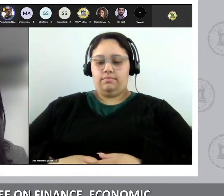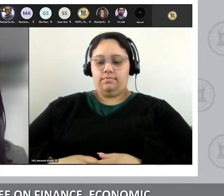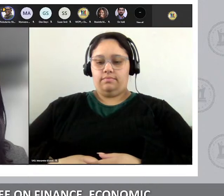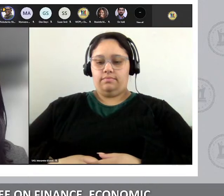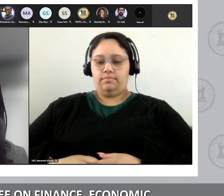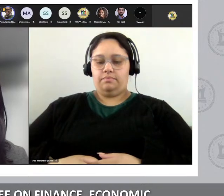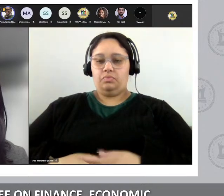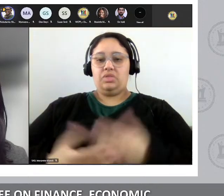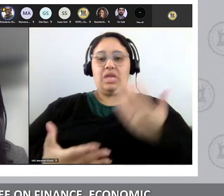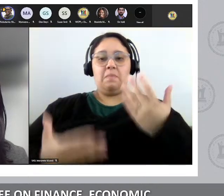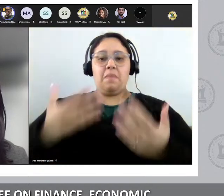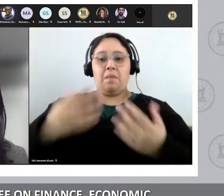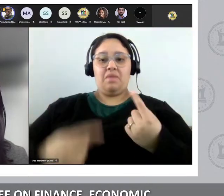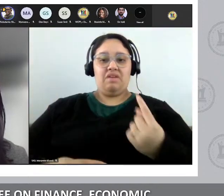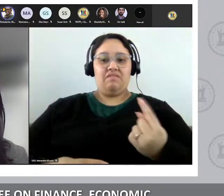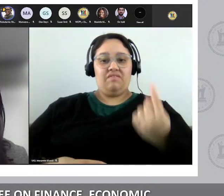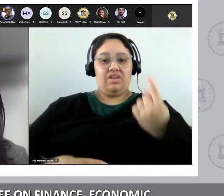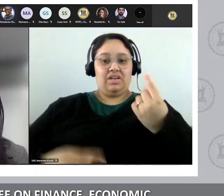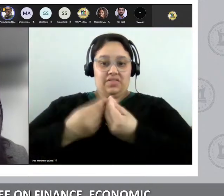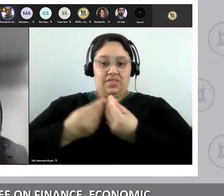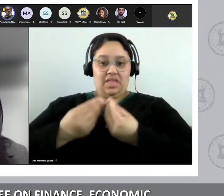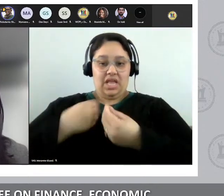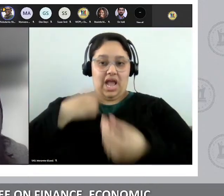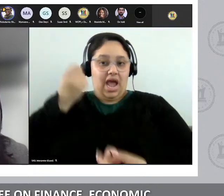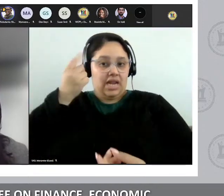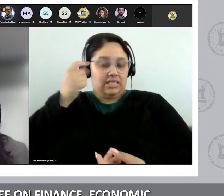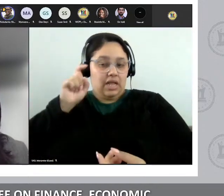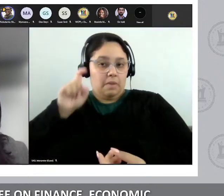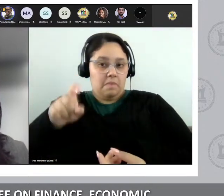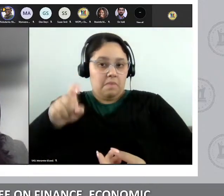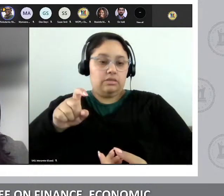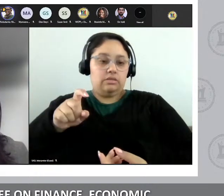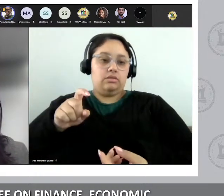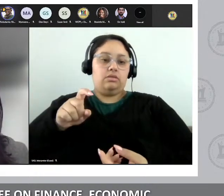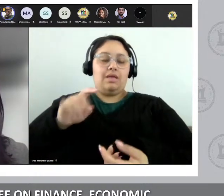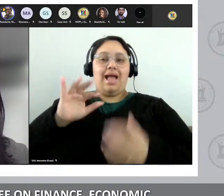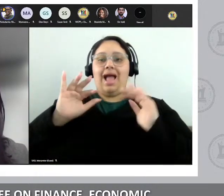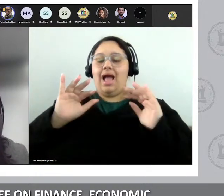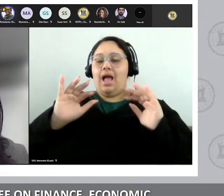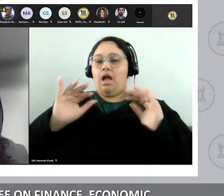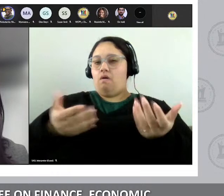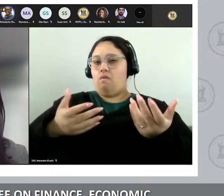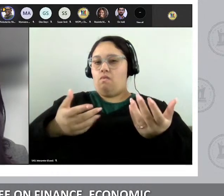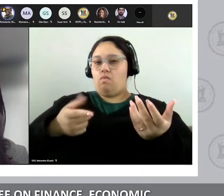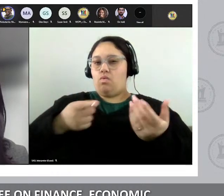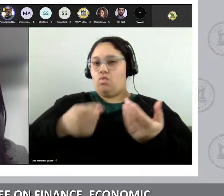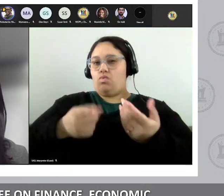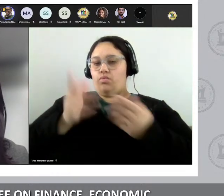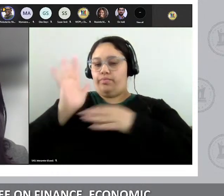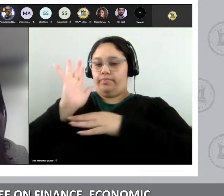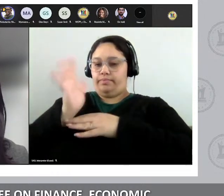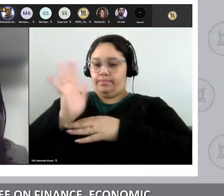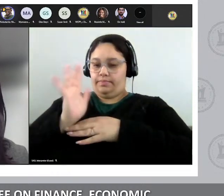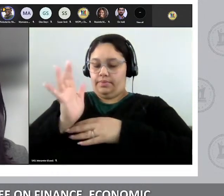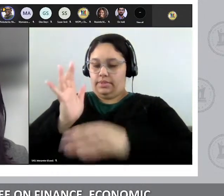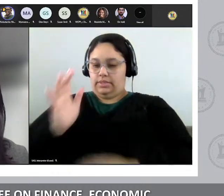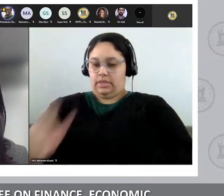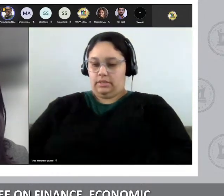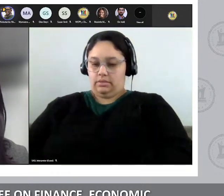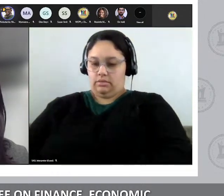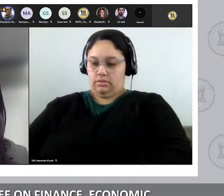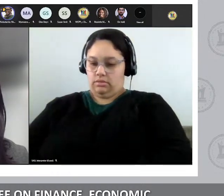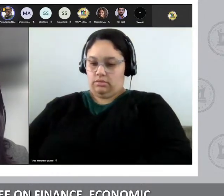Maybe the first thing just to understand in terms of how it is presented,